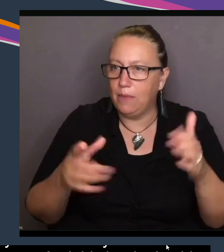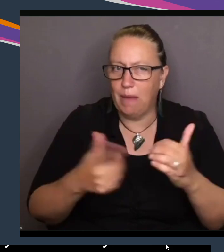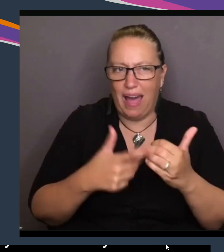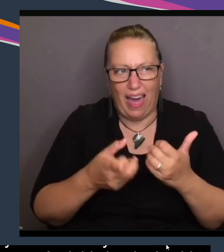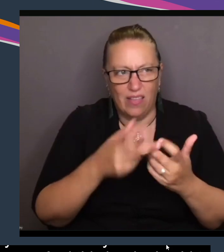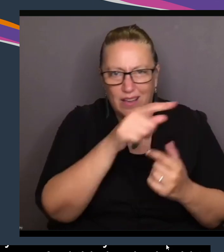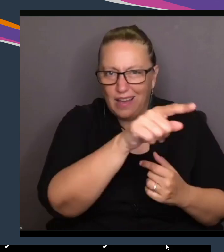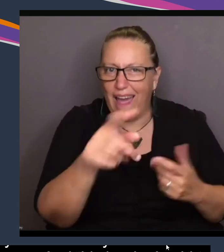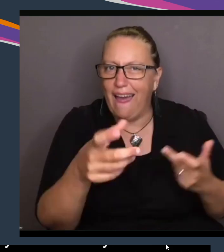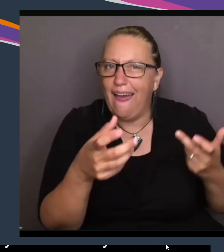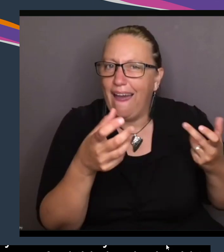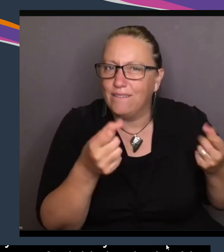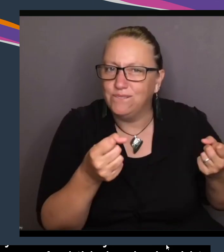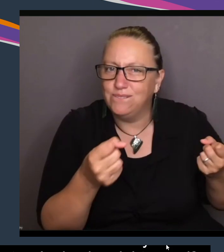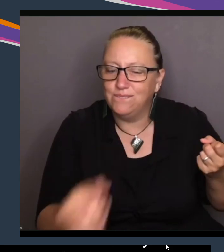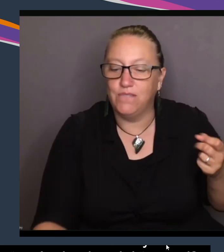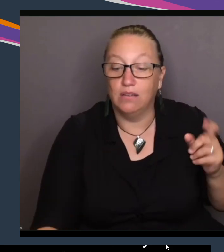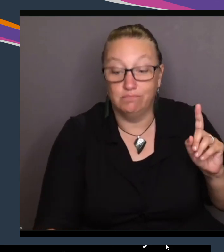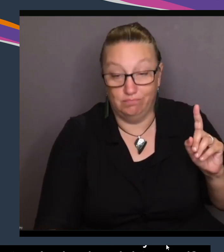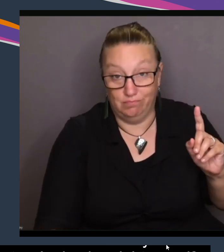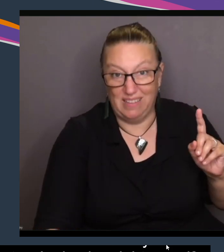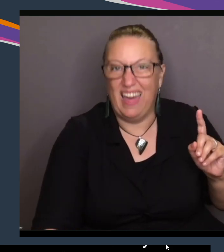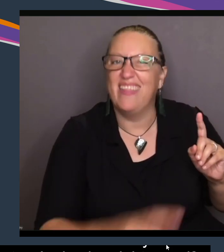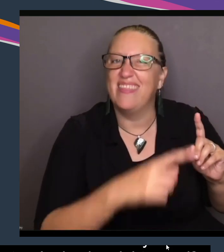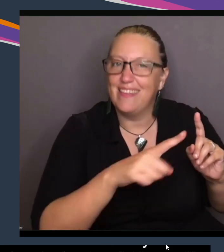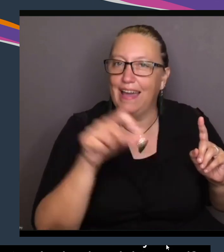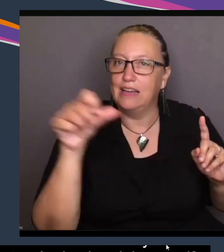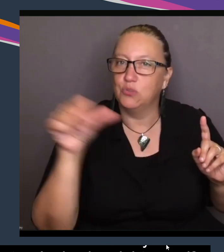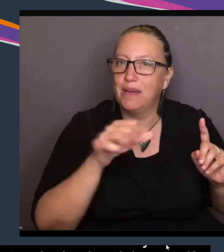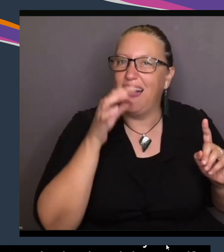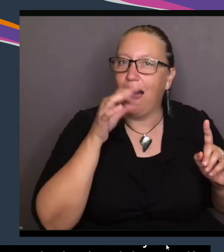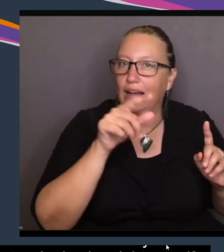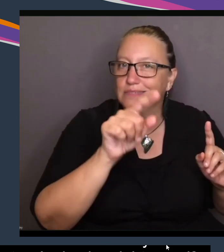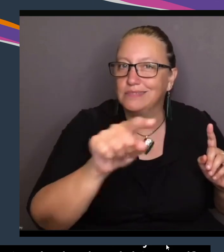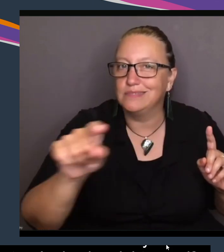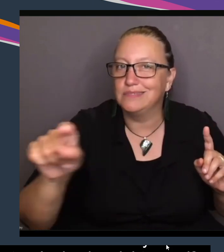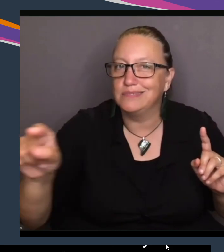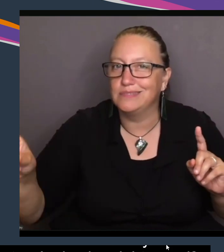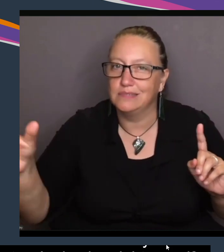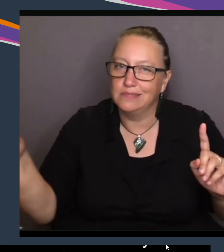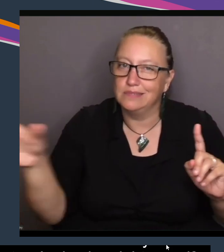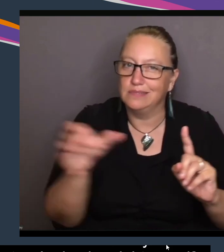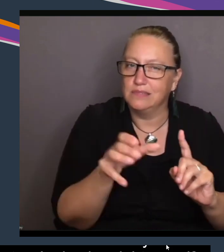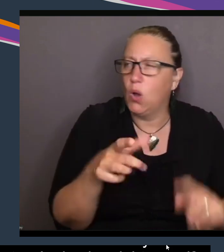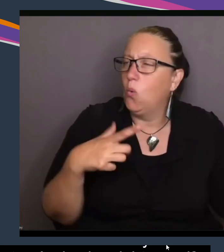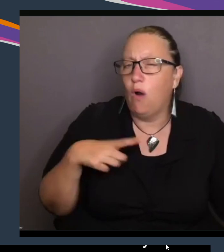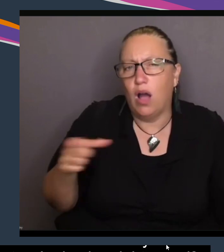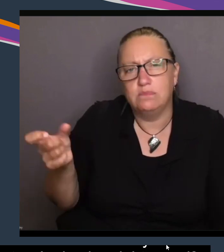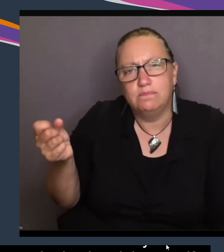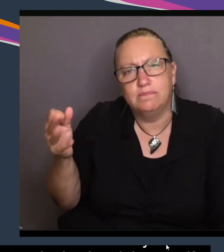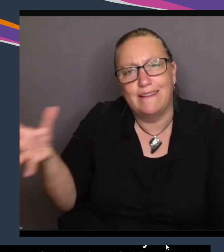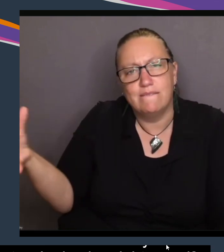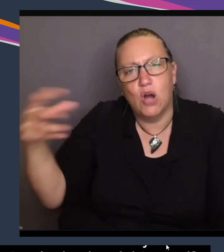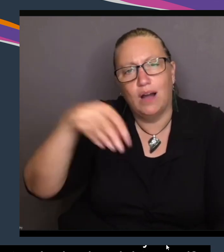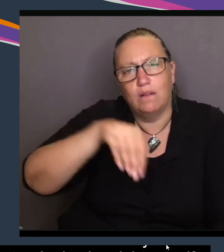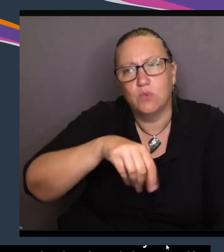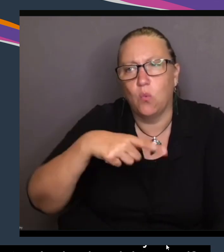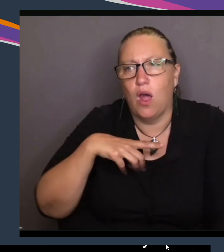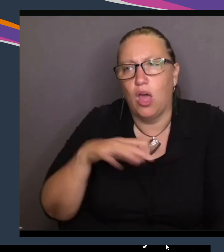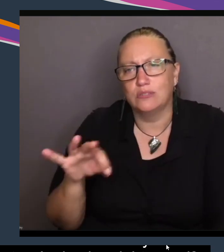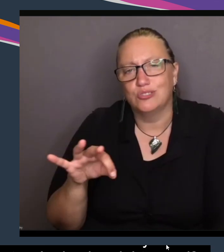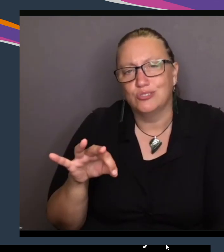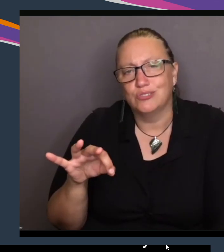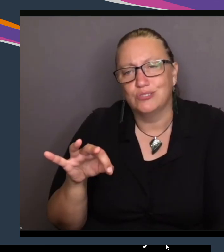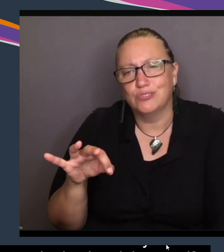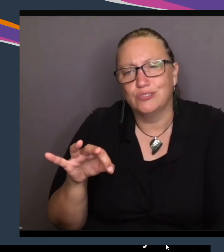do have, they should be asking people, who else are people at that table, why is that not the case? And we find that if we're